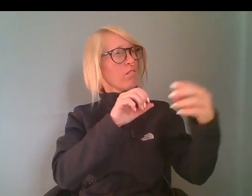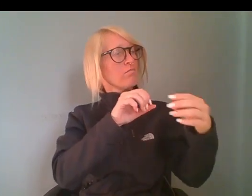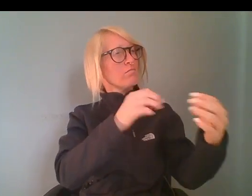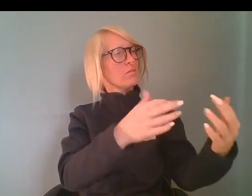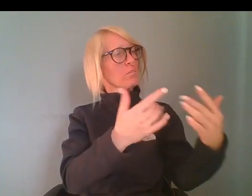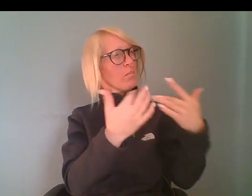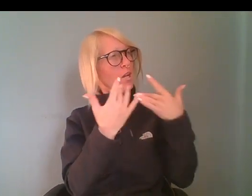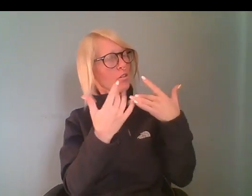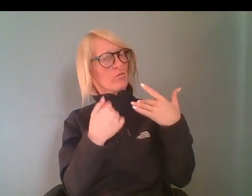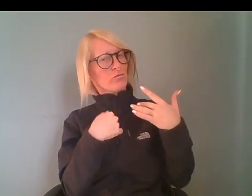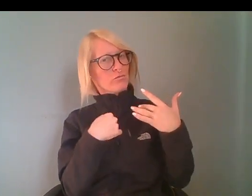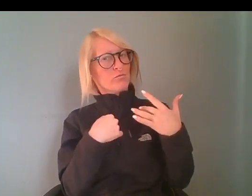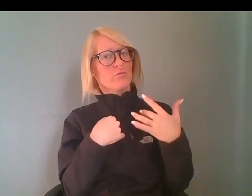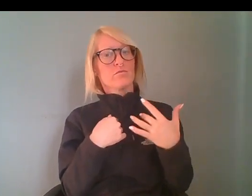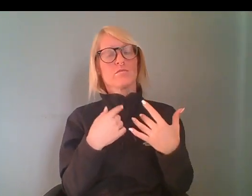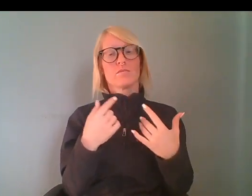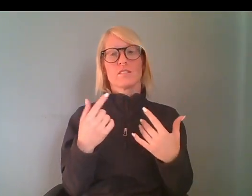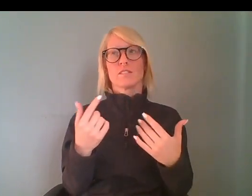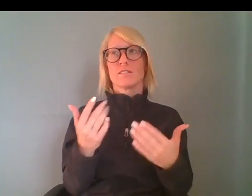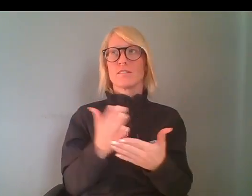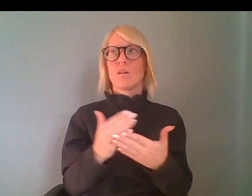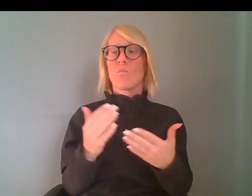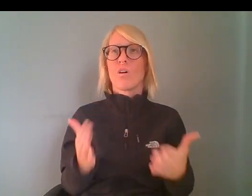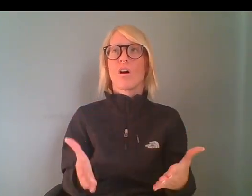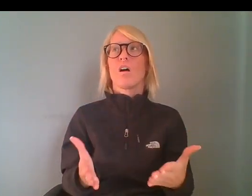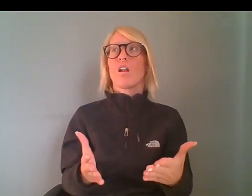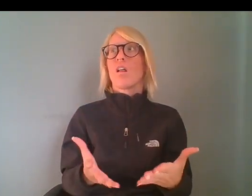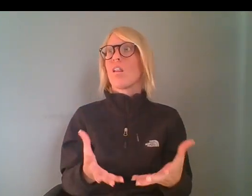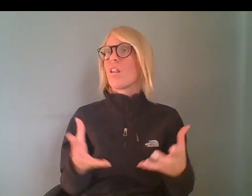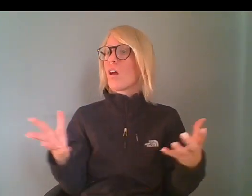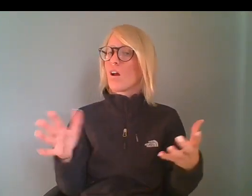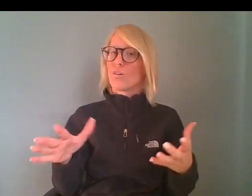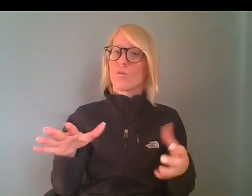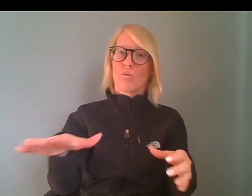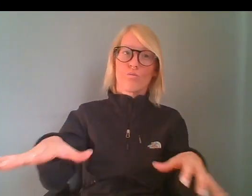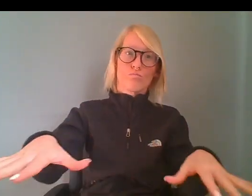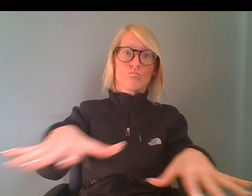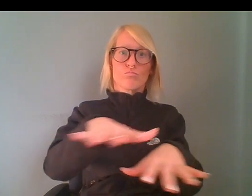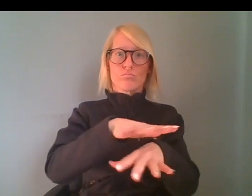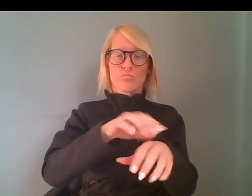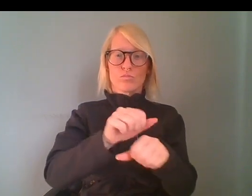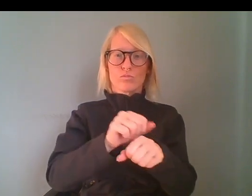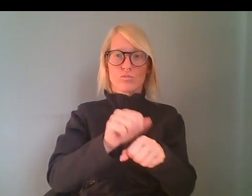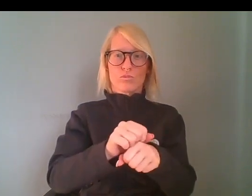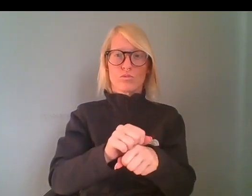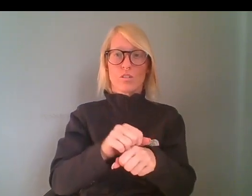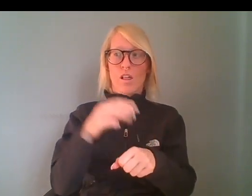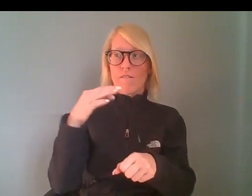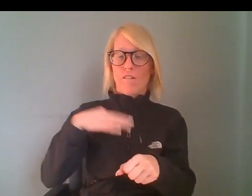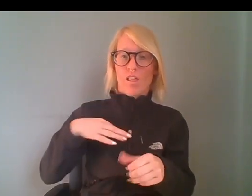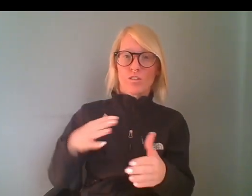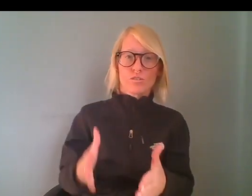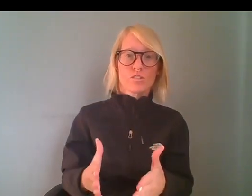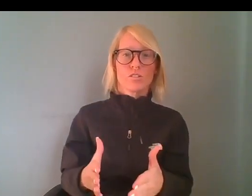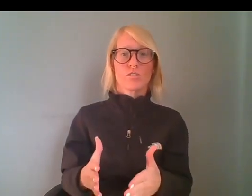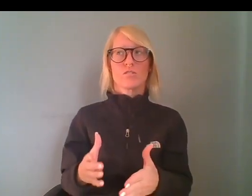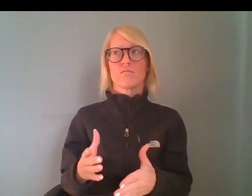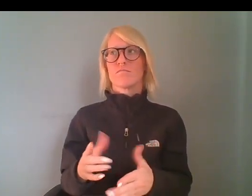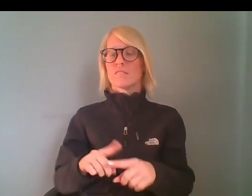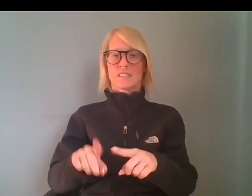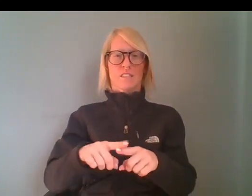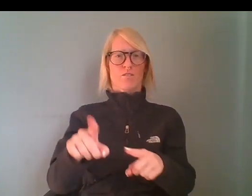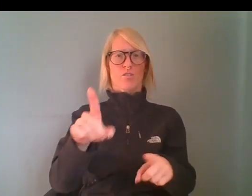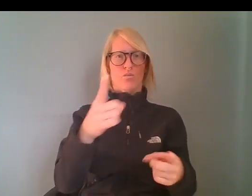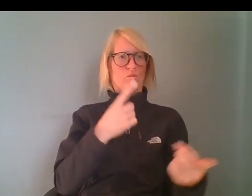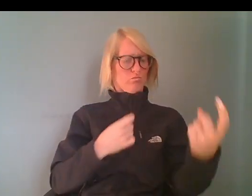or somebody who's maybe doing a lot in your field. You can highlight a dedicated volunteer. Just, you know, so just some different questions you can ask